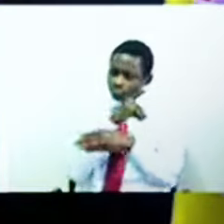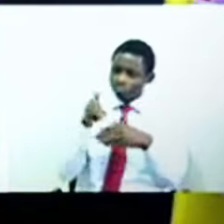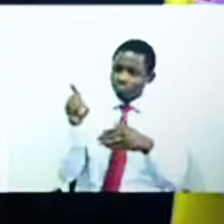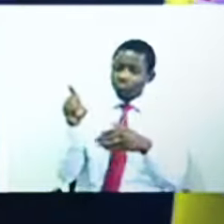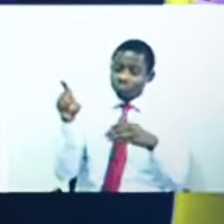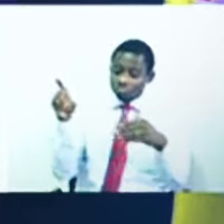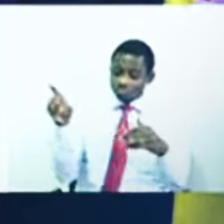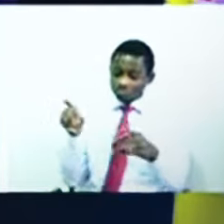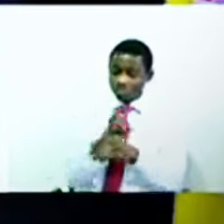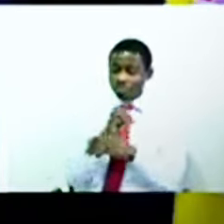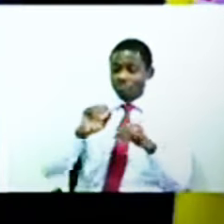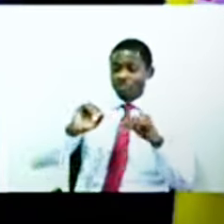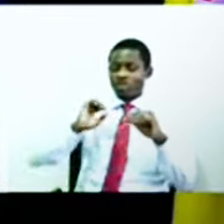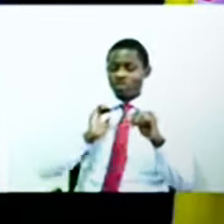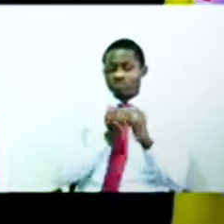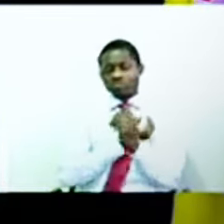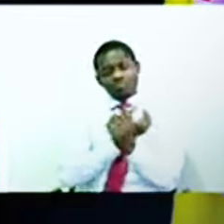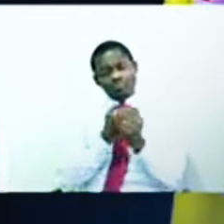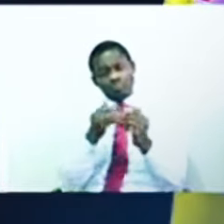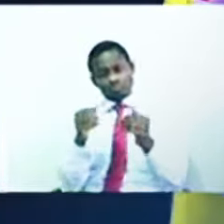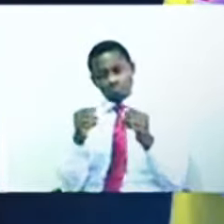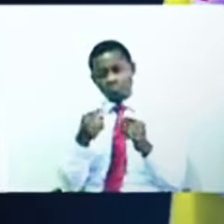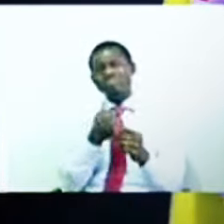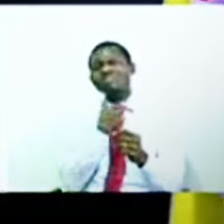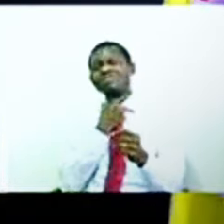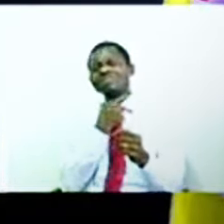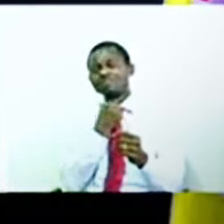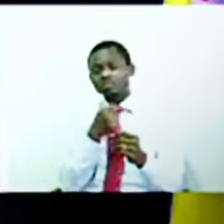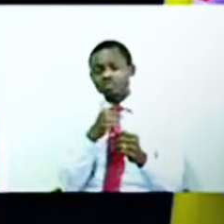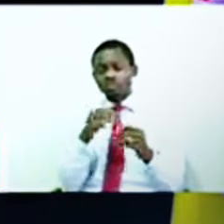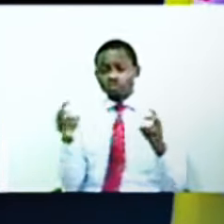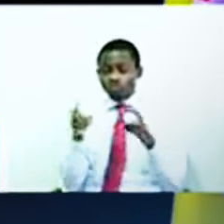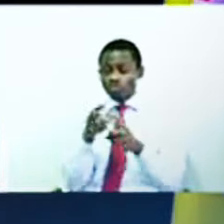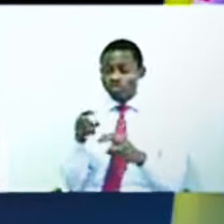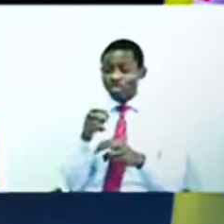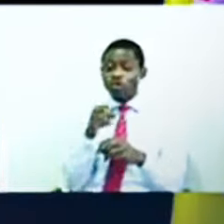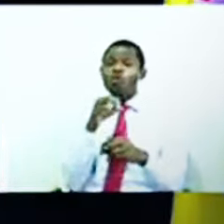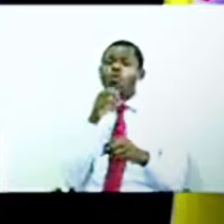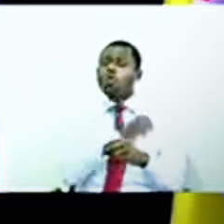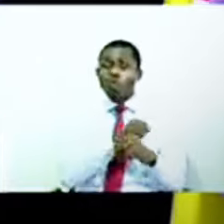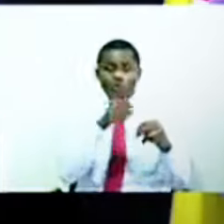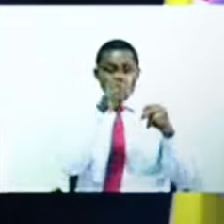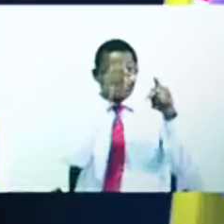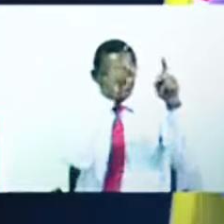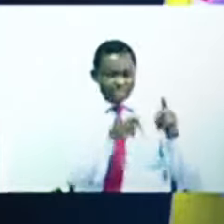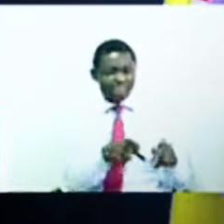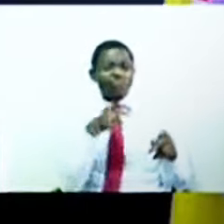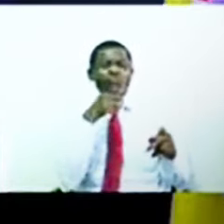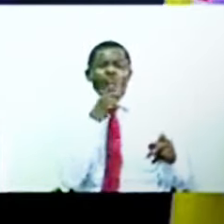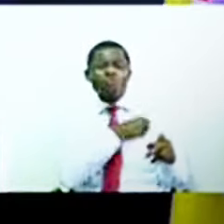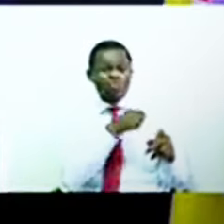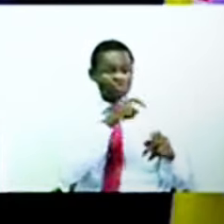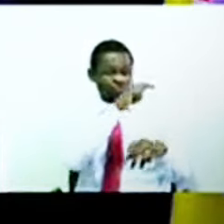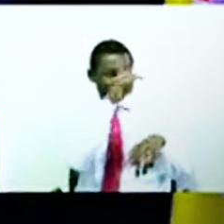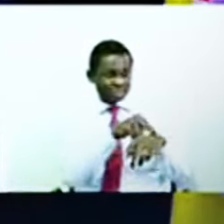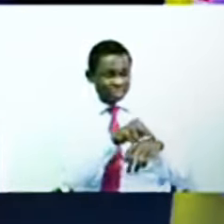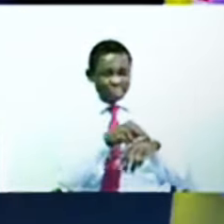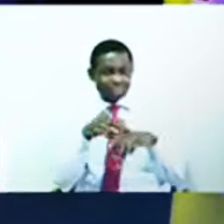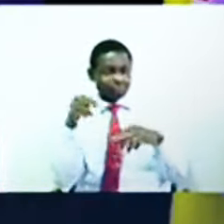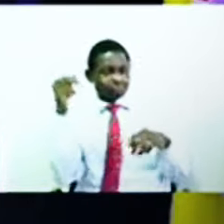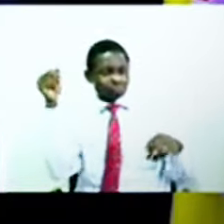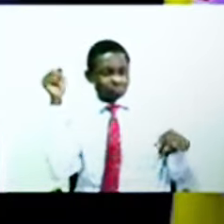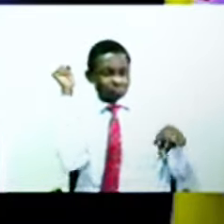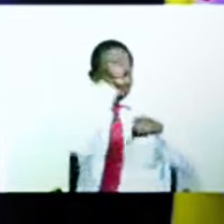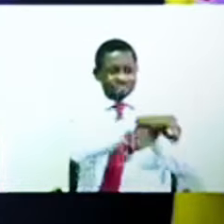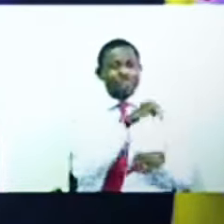and not allow the old man to rule us again. Now your man, ni padada no amedi ensu. Because the old is gone. If he say dada no echo, so